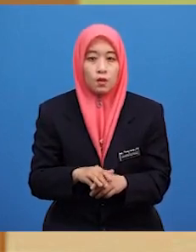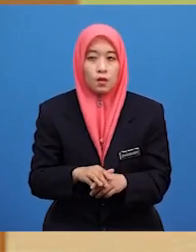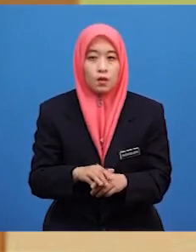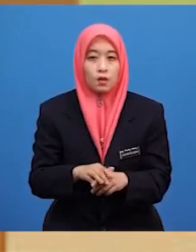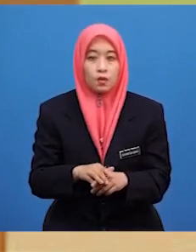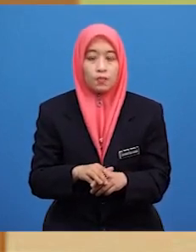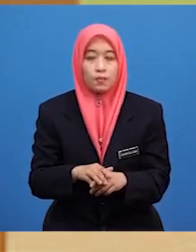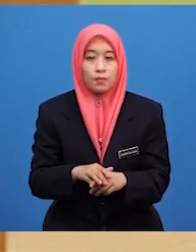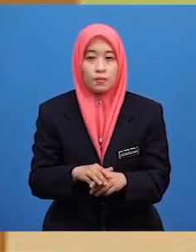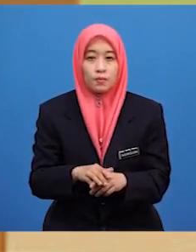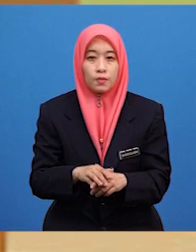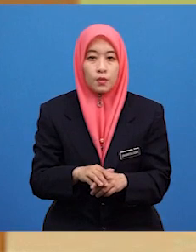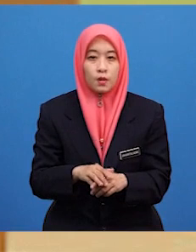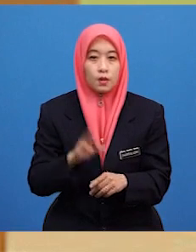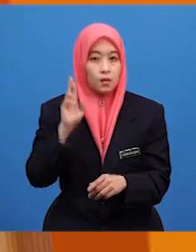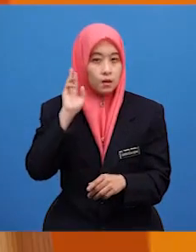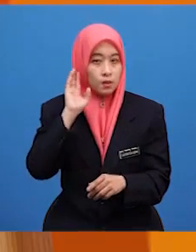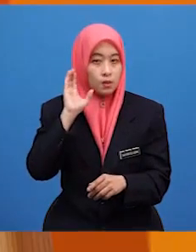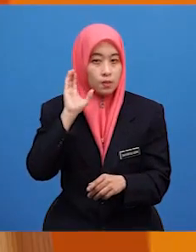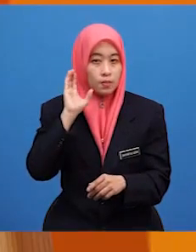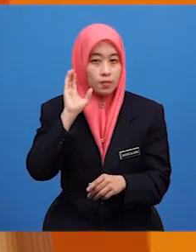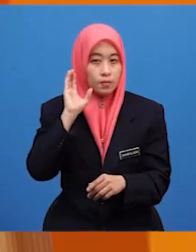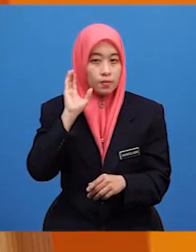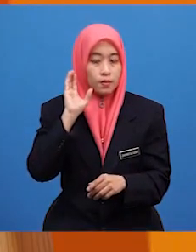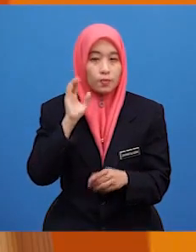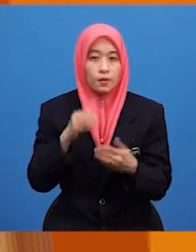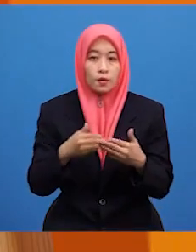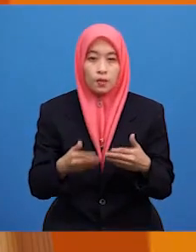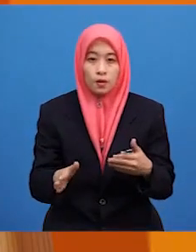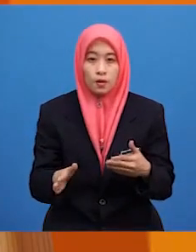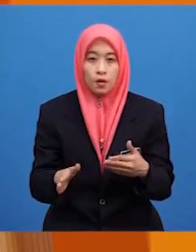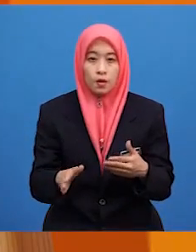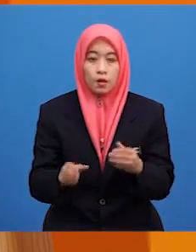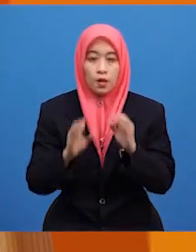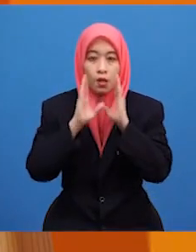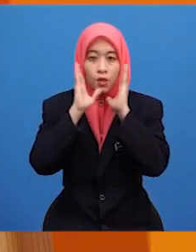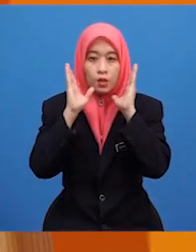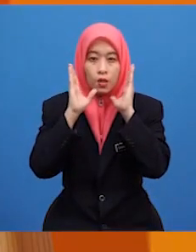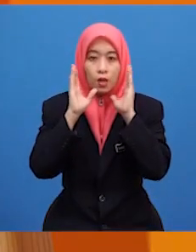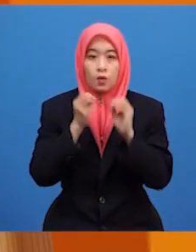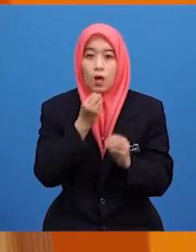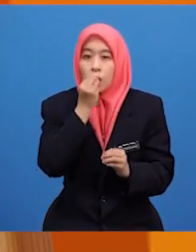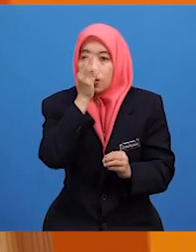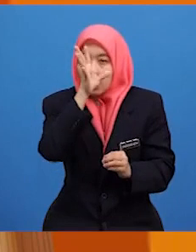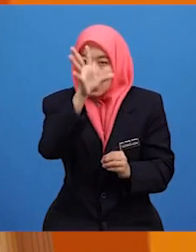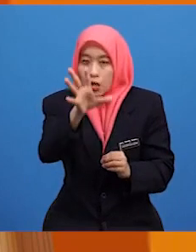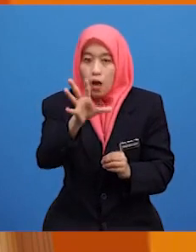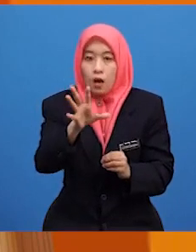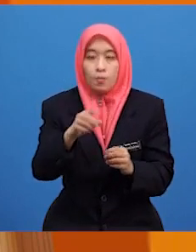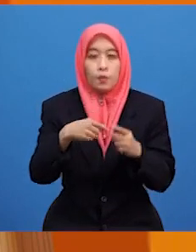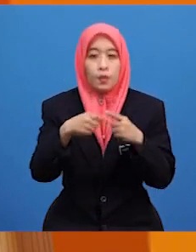so that you could listen to it. And then shout the name of the animal and